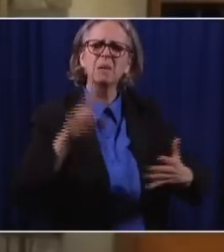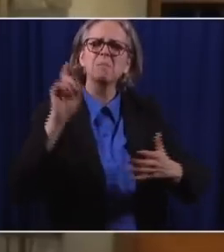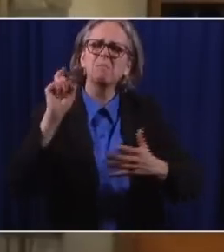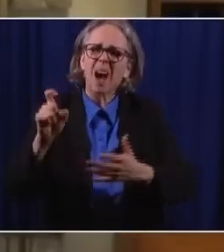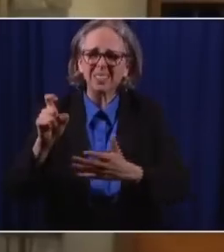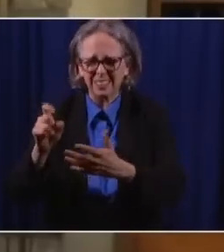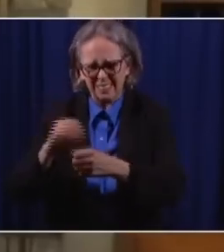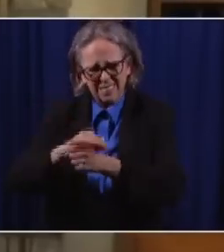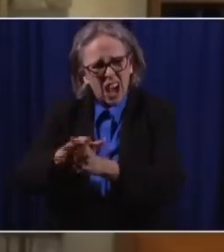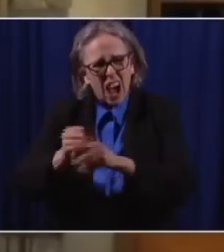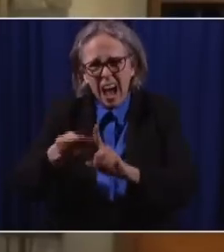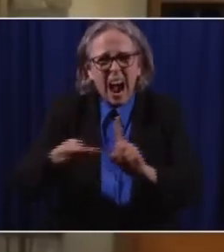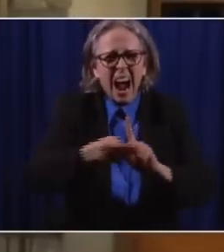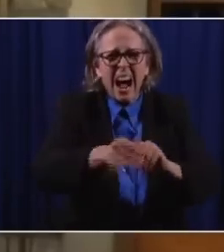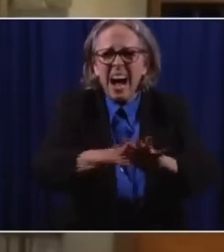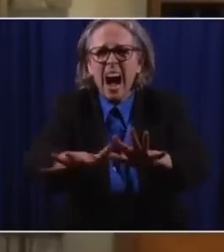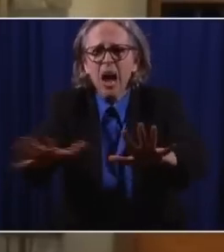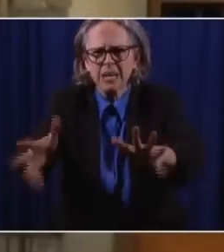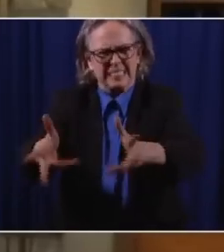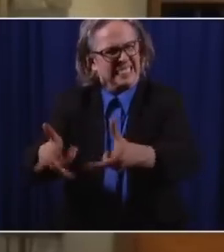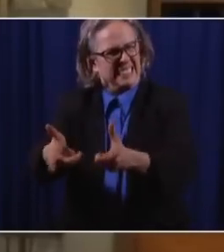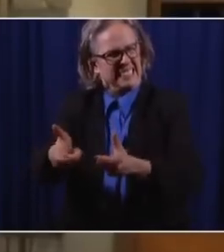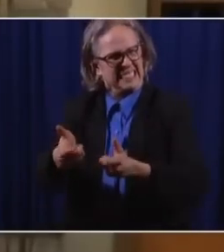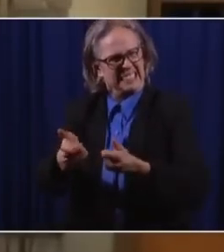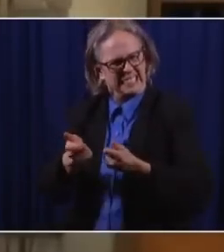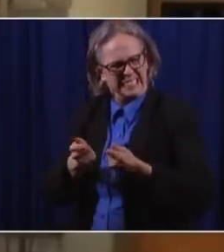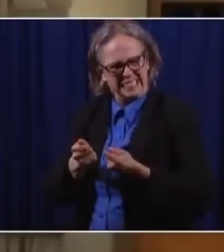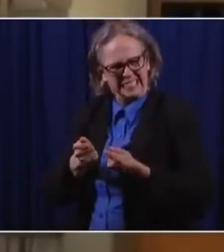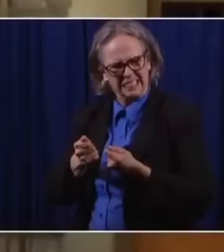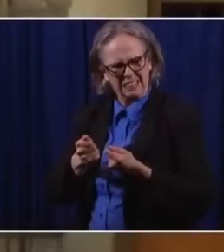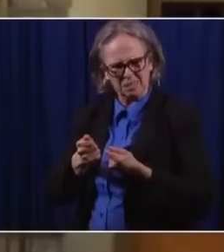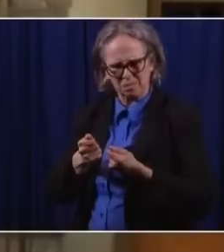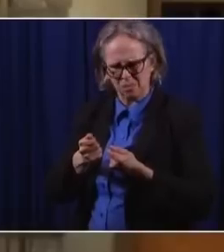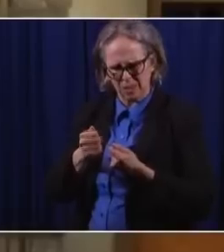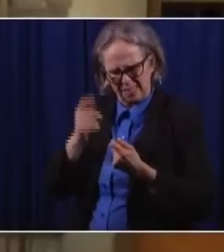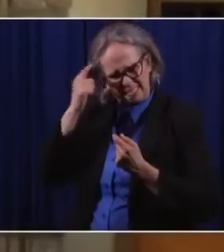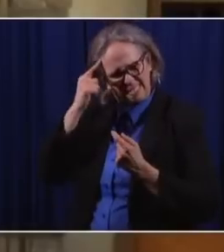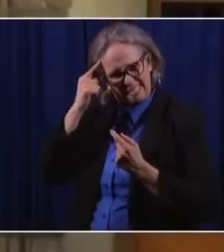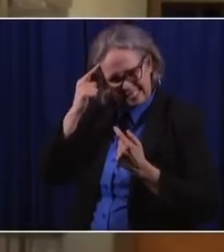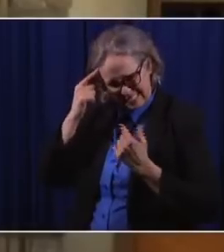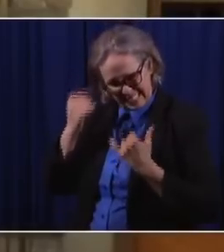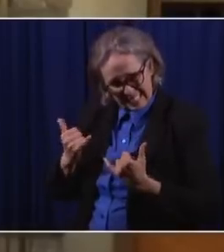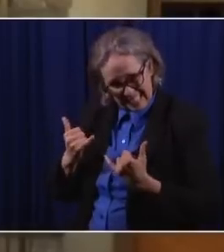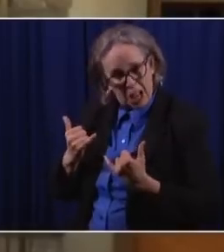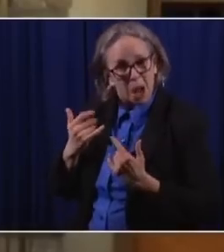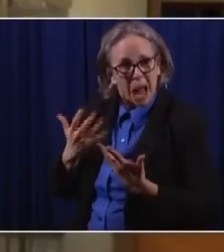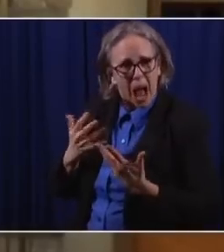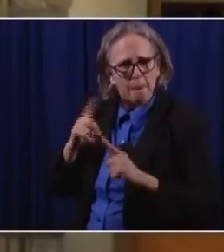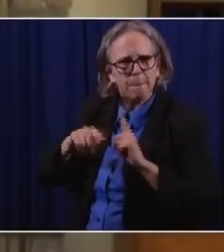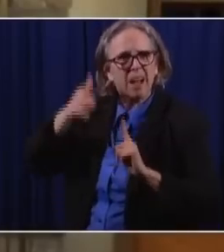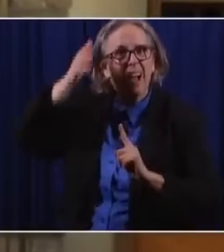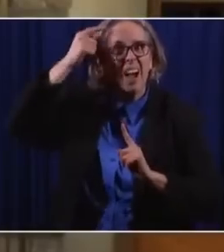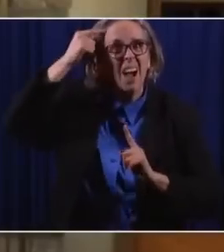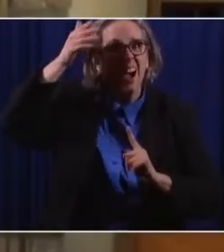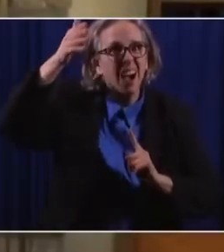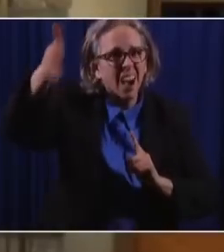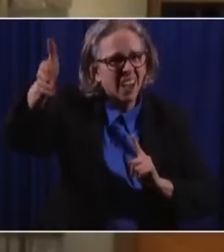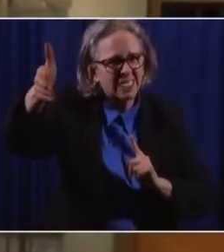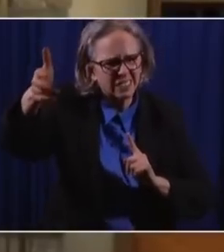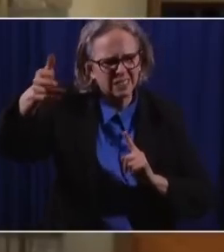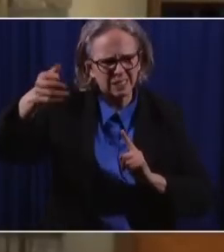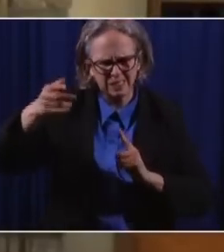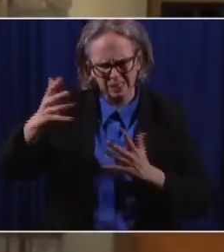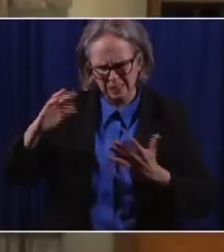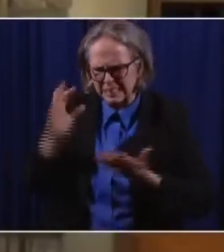it's about dedicating the resources and the people to bolstering and building a better, stronger, and more modernized state health department and public